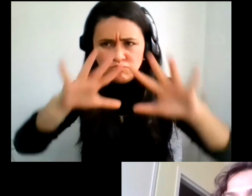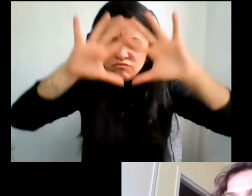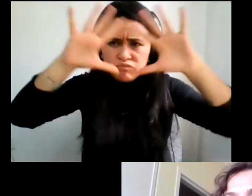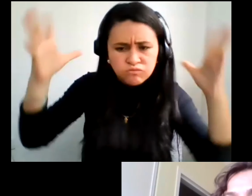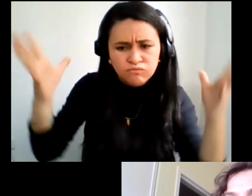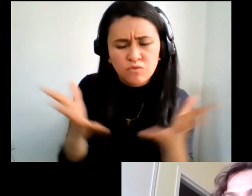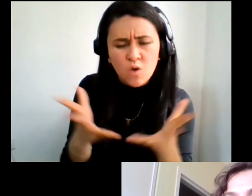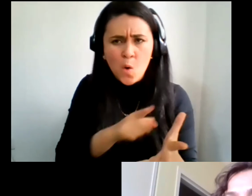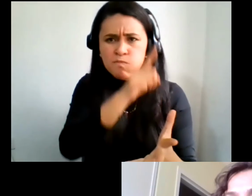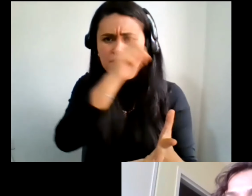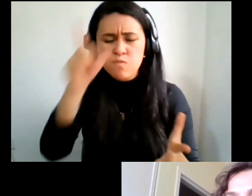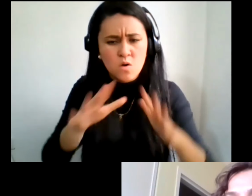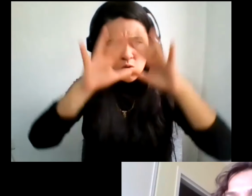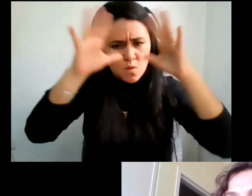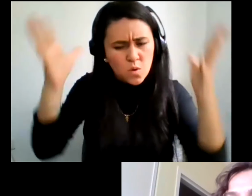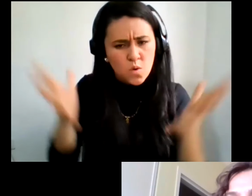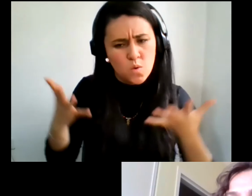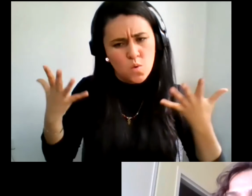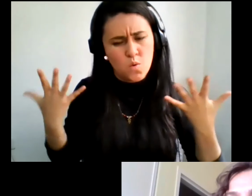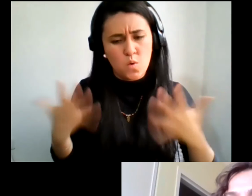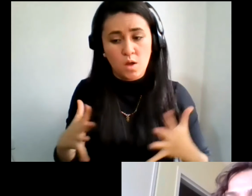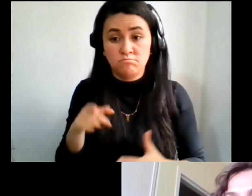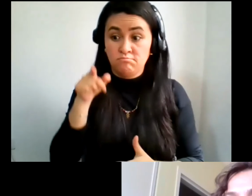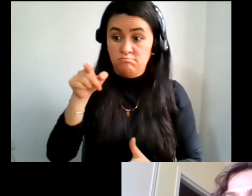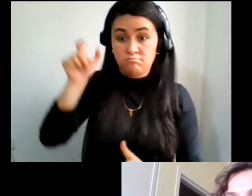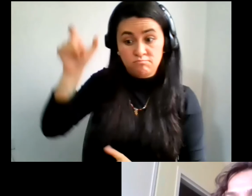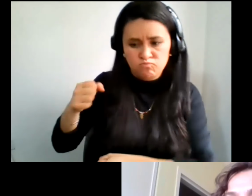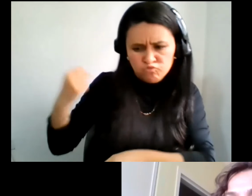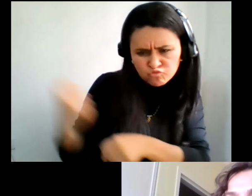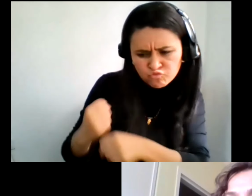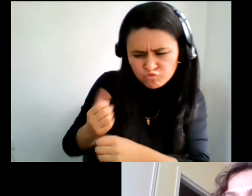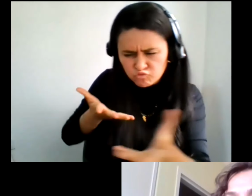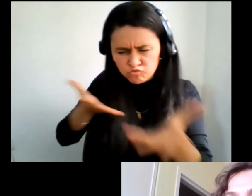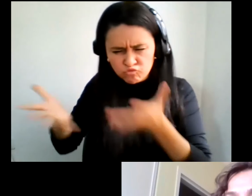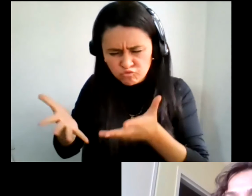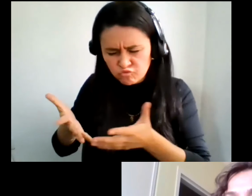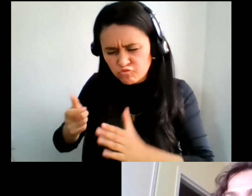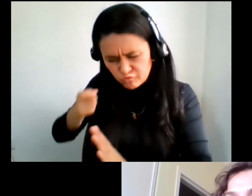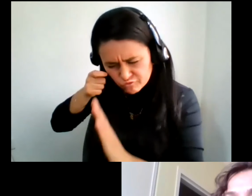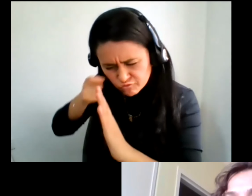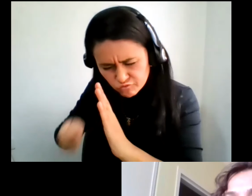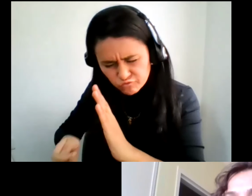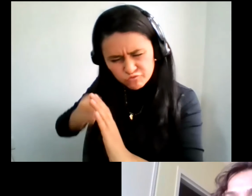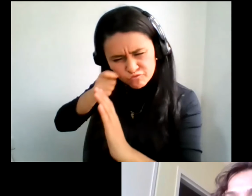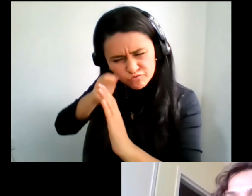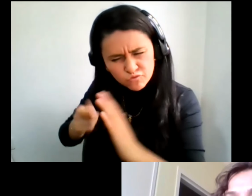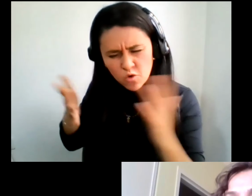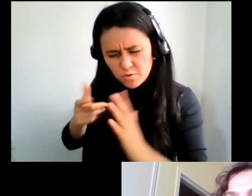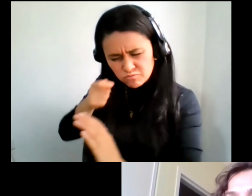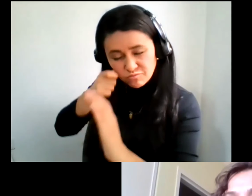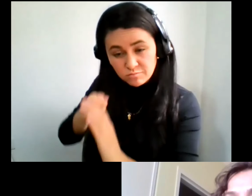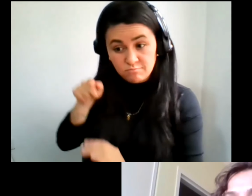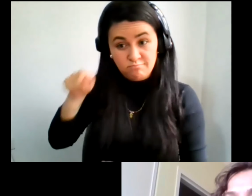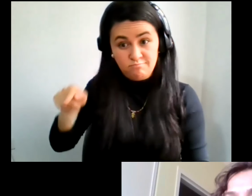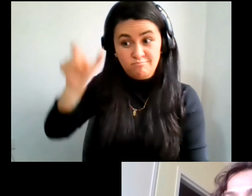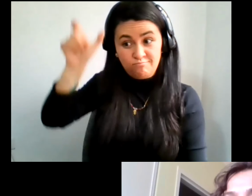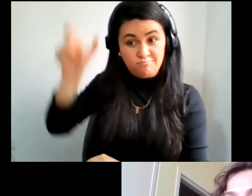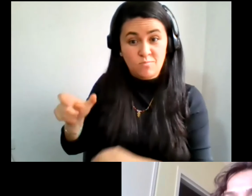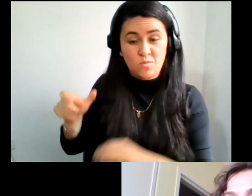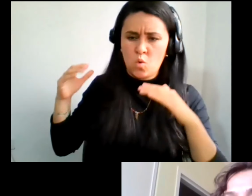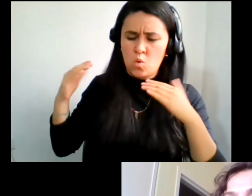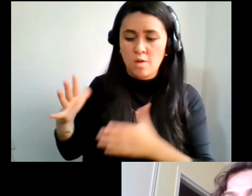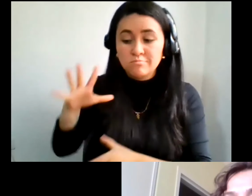marginalized populations. In addition, Ms. Kohler serves as a member of the High-Level Committee on Programs and Equalities Task Team at